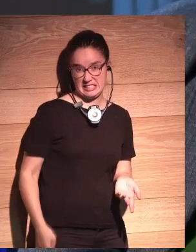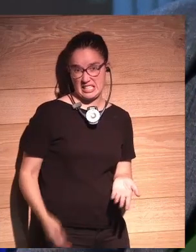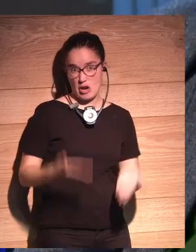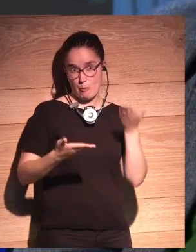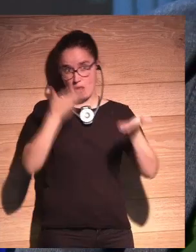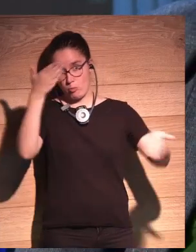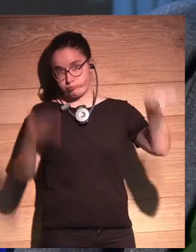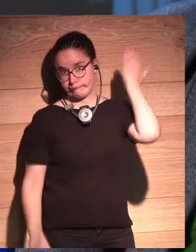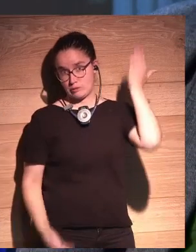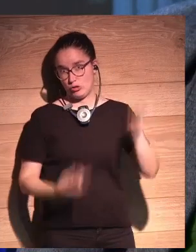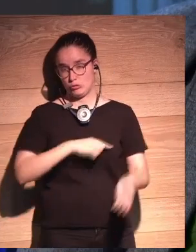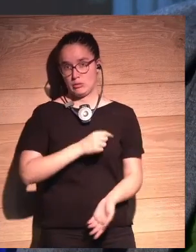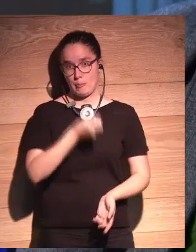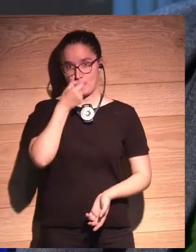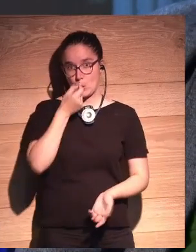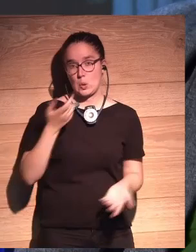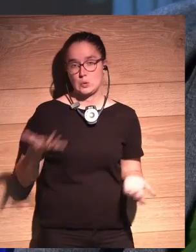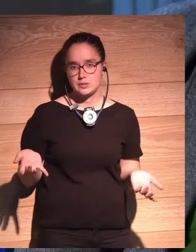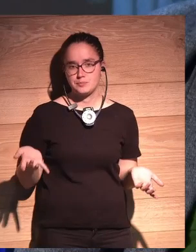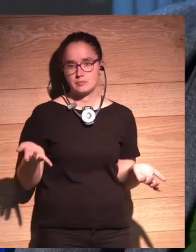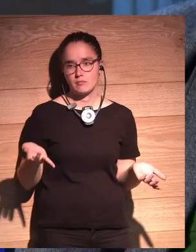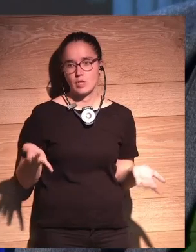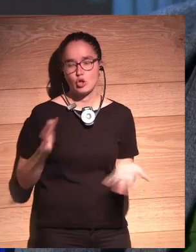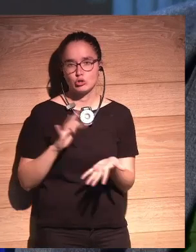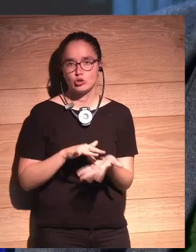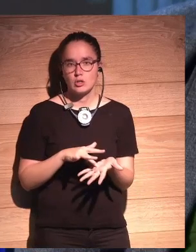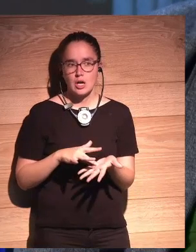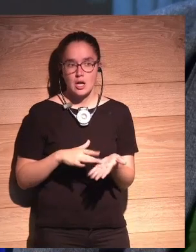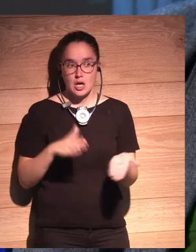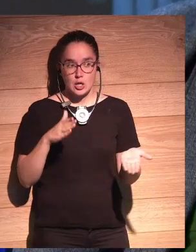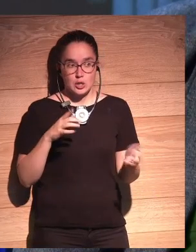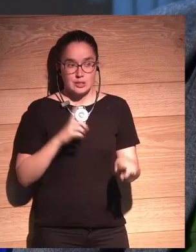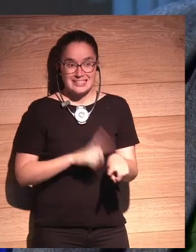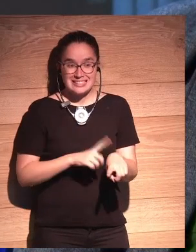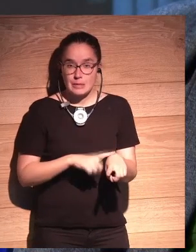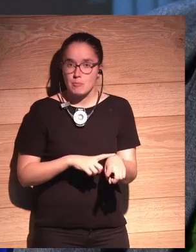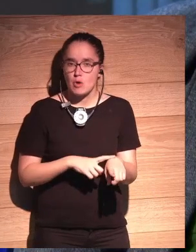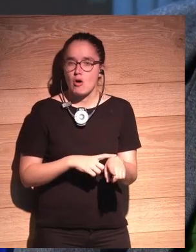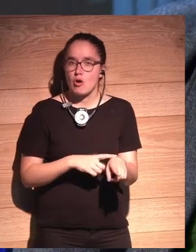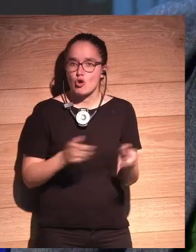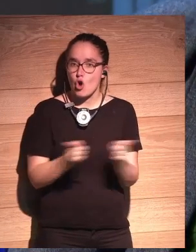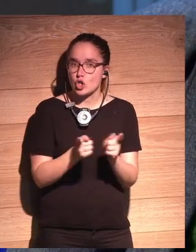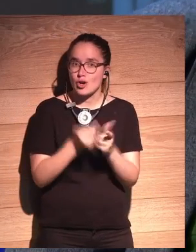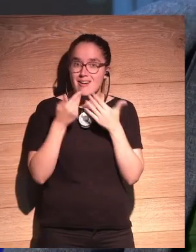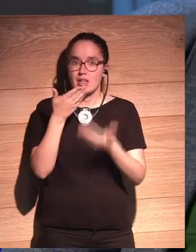through a culture of collaboration, which I can get back to maybe later in the discussion.